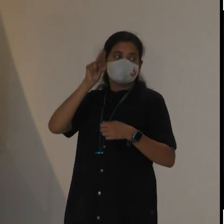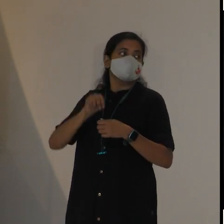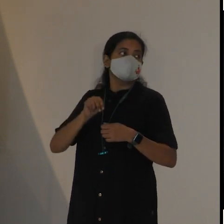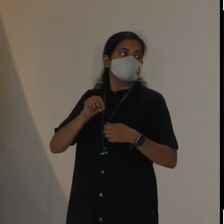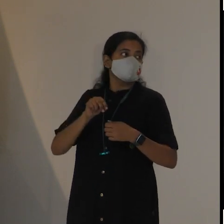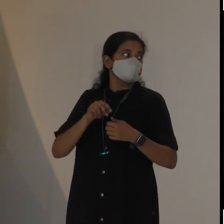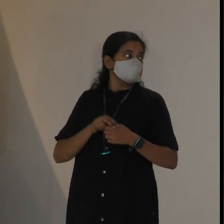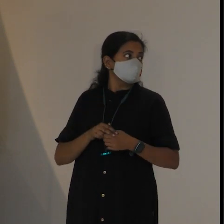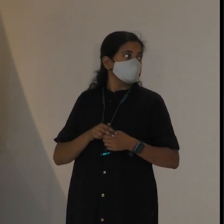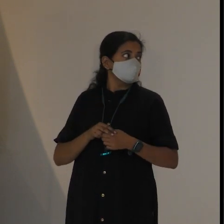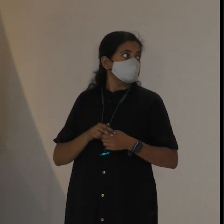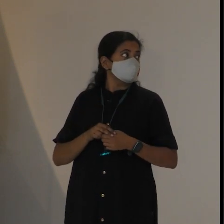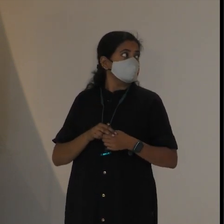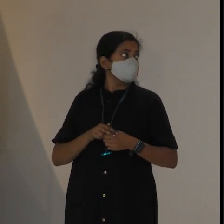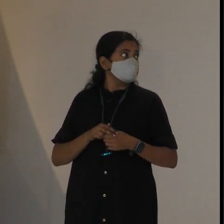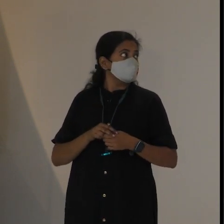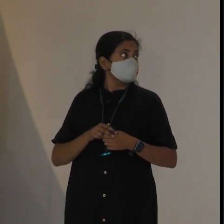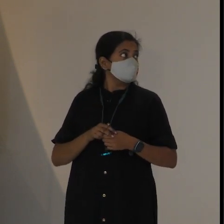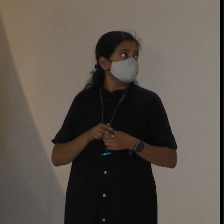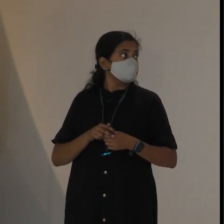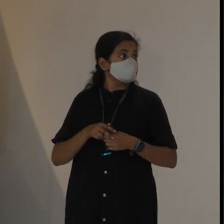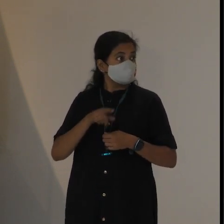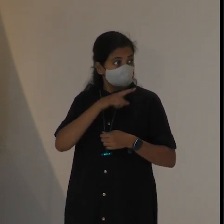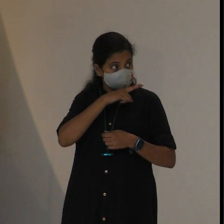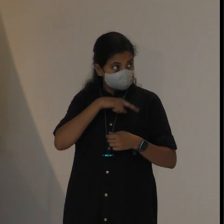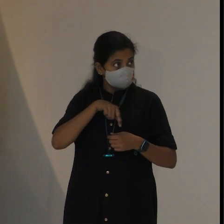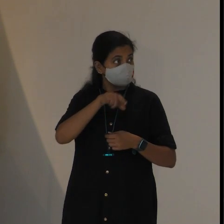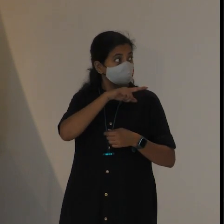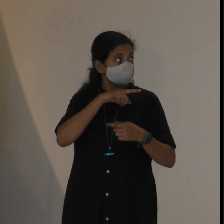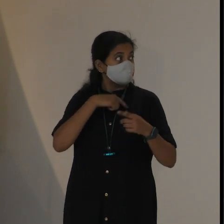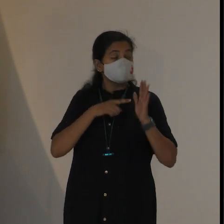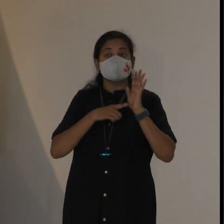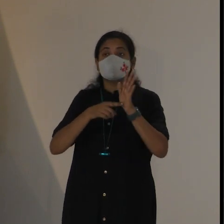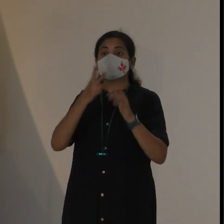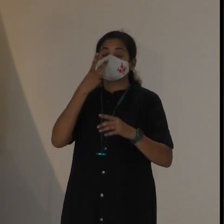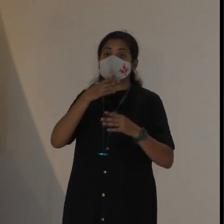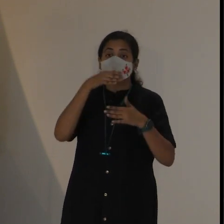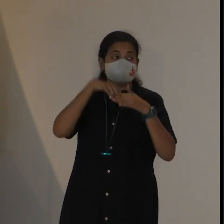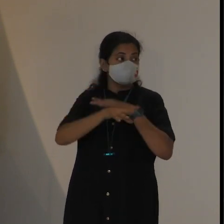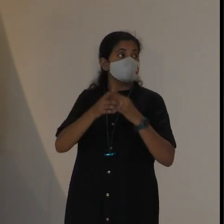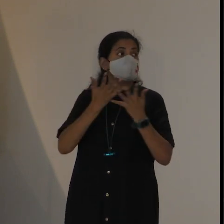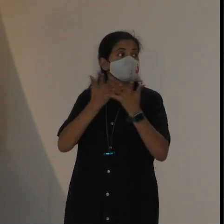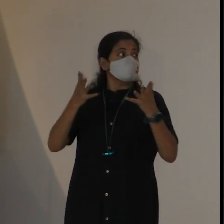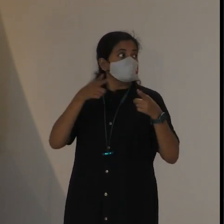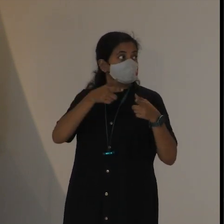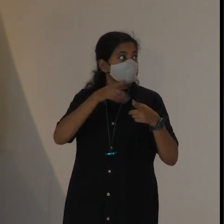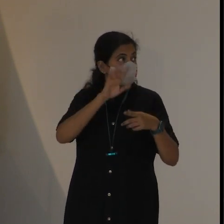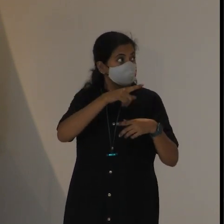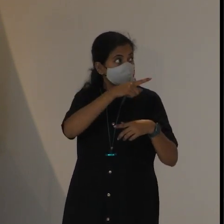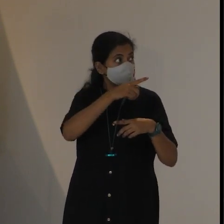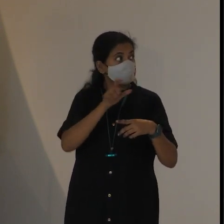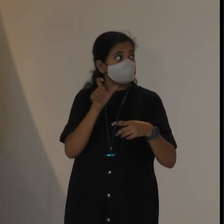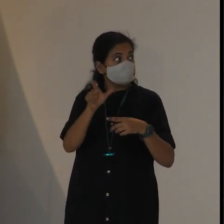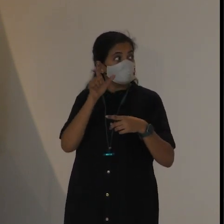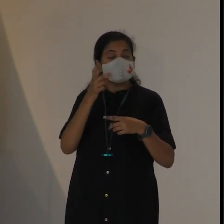say that you are, it actually takes you to a guided tour within the museum to these 10 objects, and you can actually scan your phone and